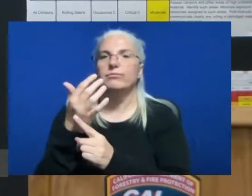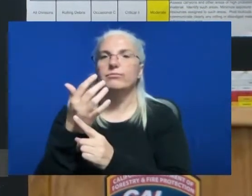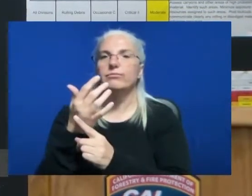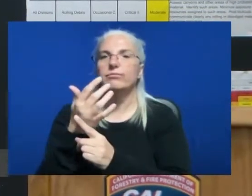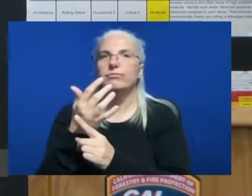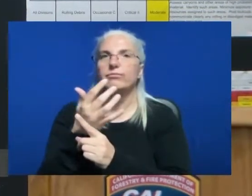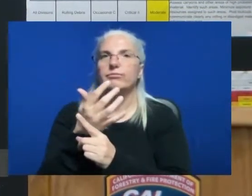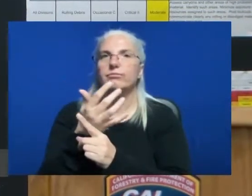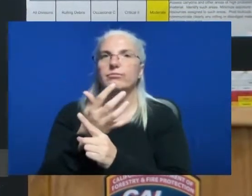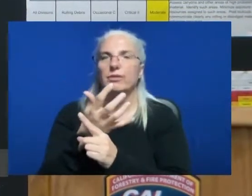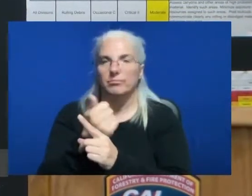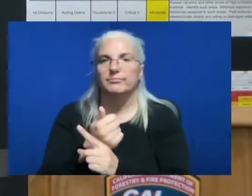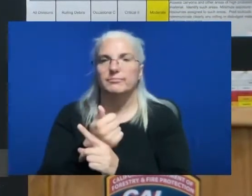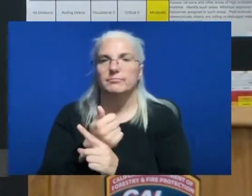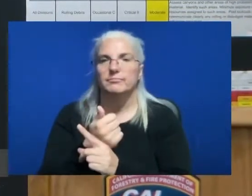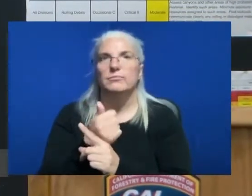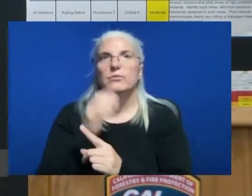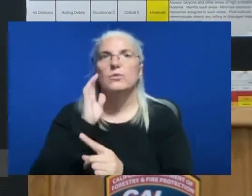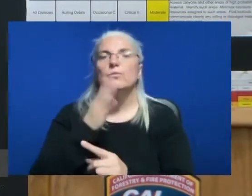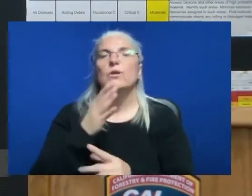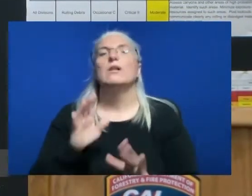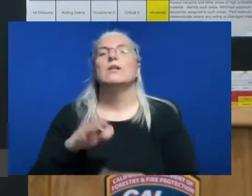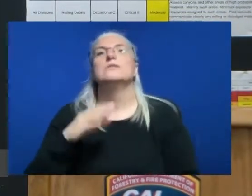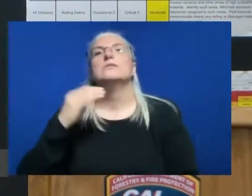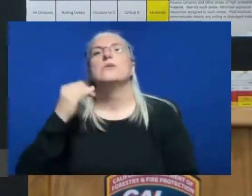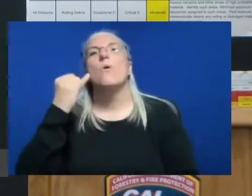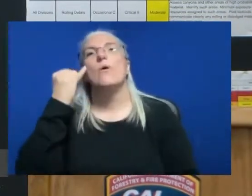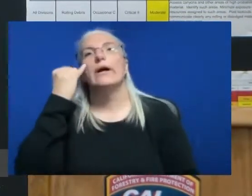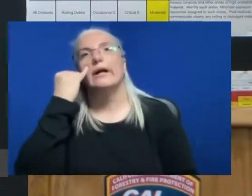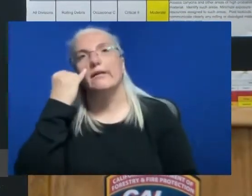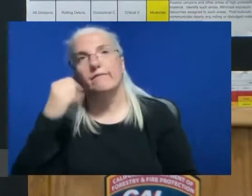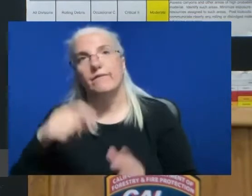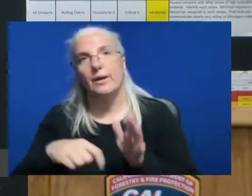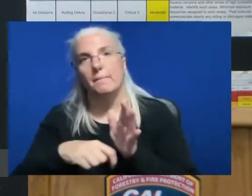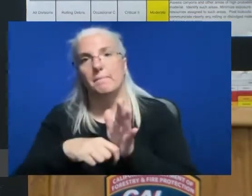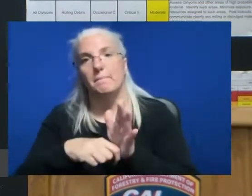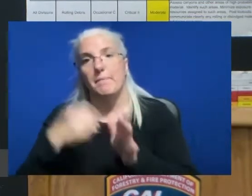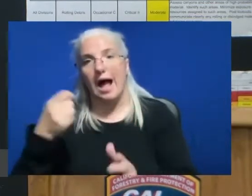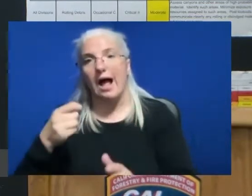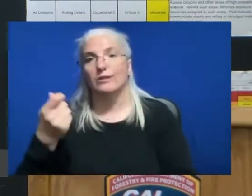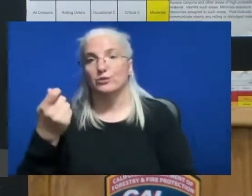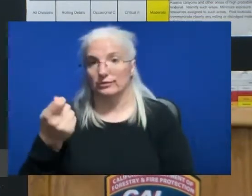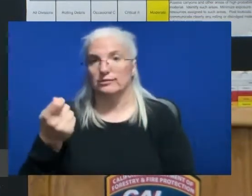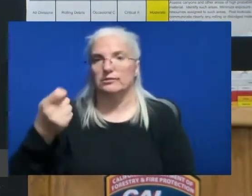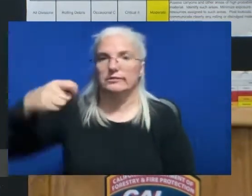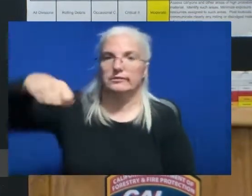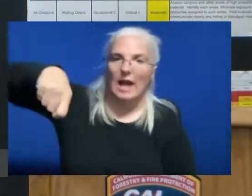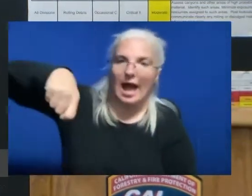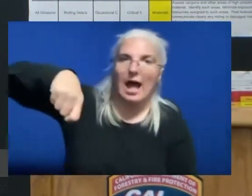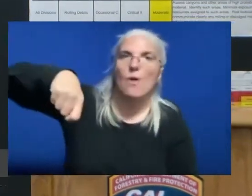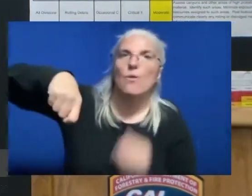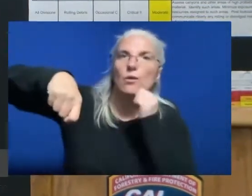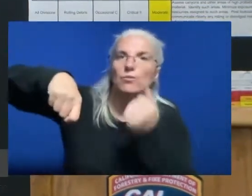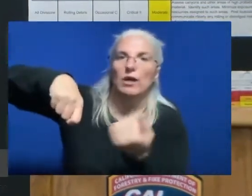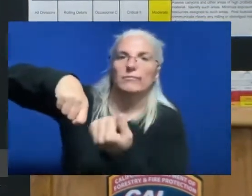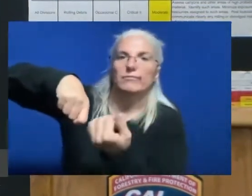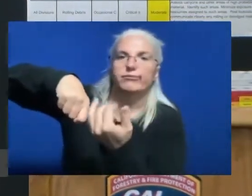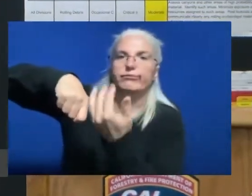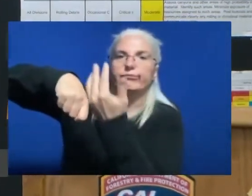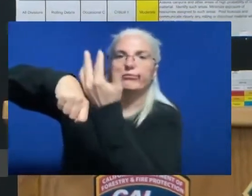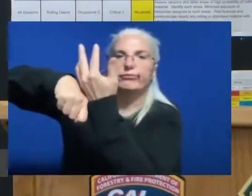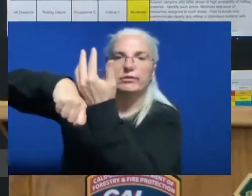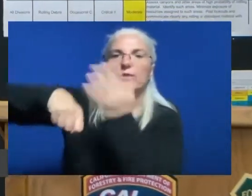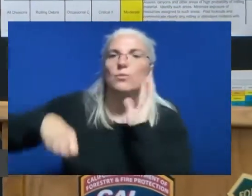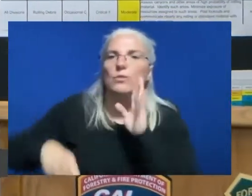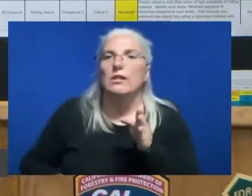upside down, what happens? That flame gets longer because it burns the entire matchstick, and it hurts your hand. So holding the